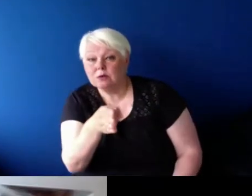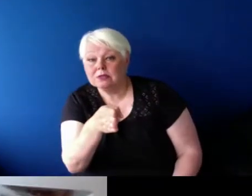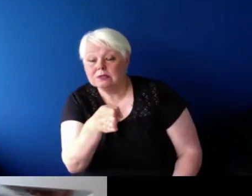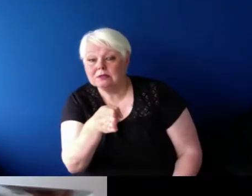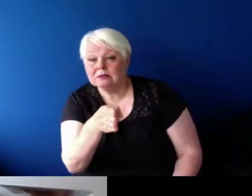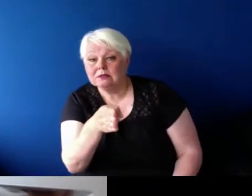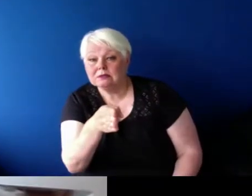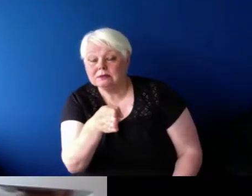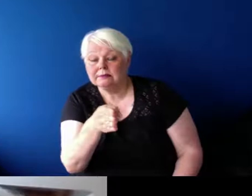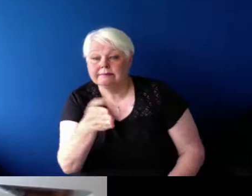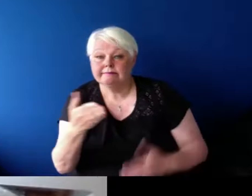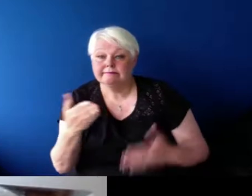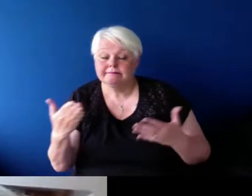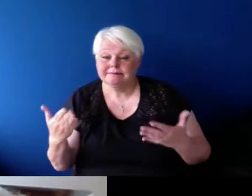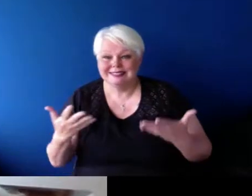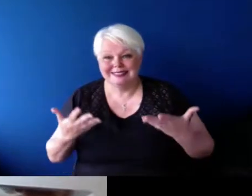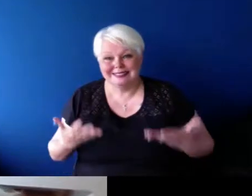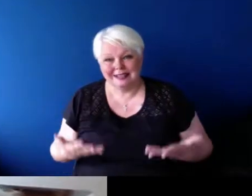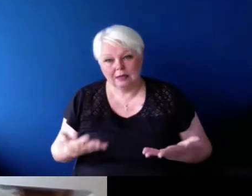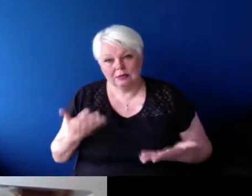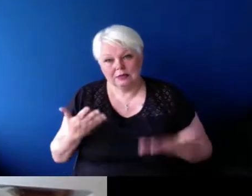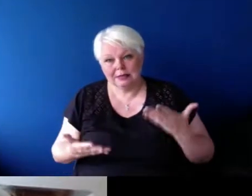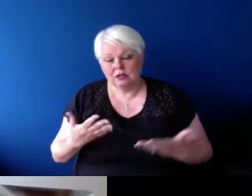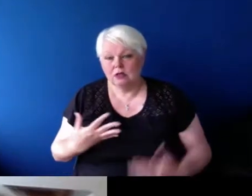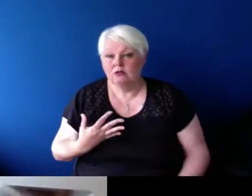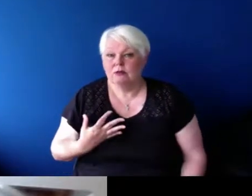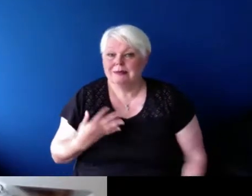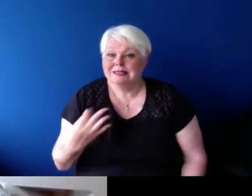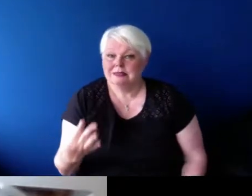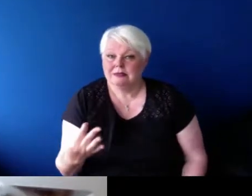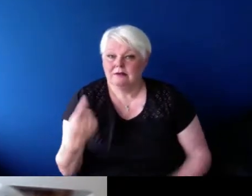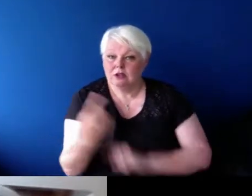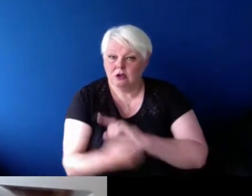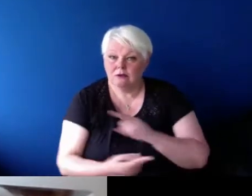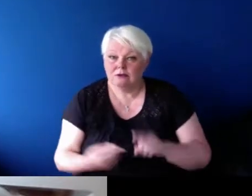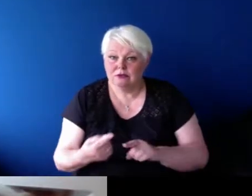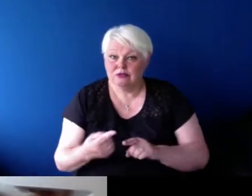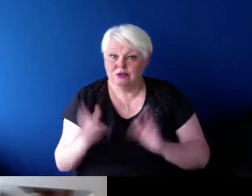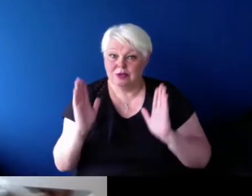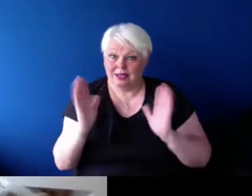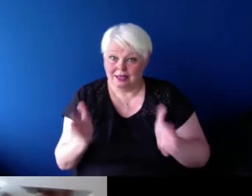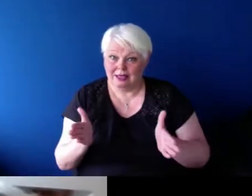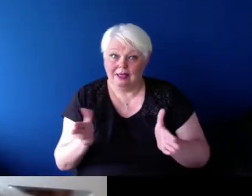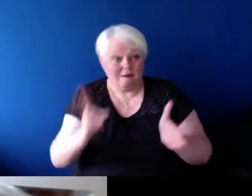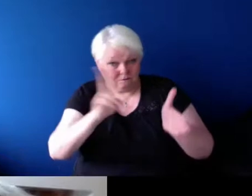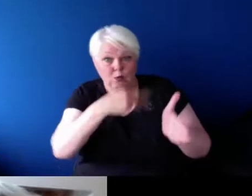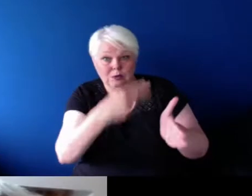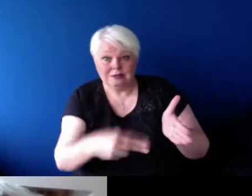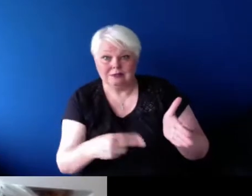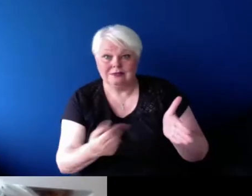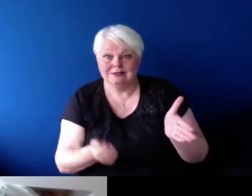However, it will now depend on the representatives of the conference to actually take the vote. So